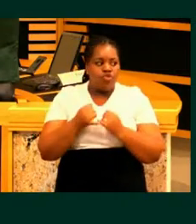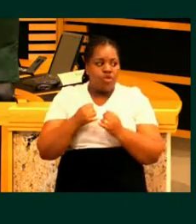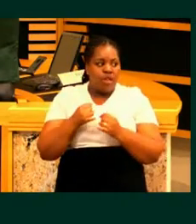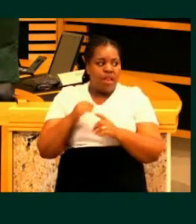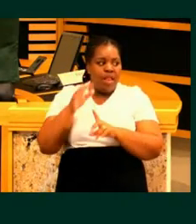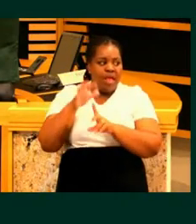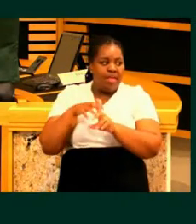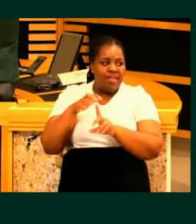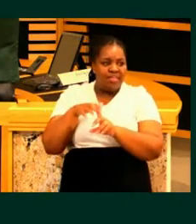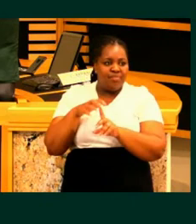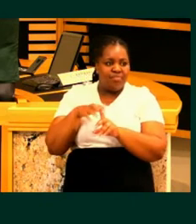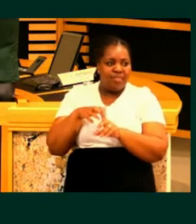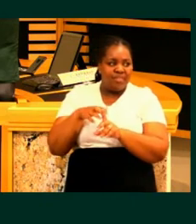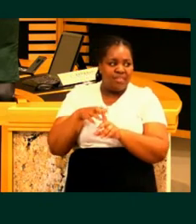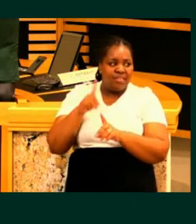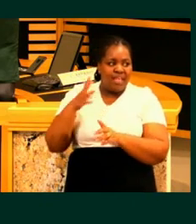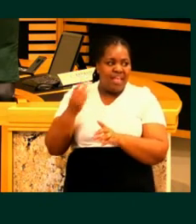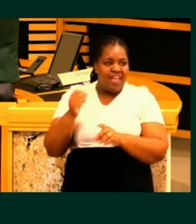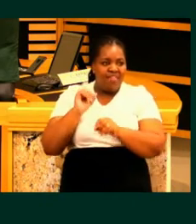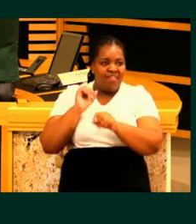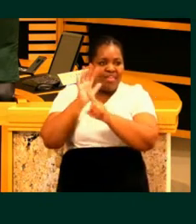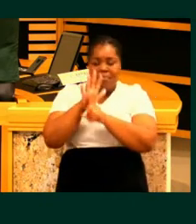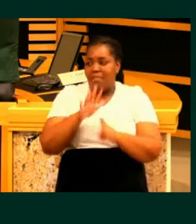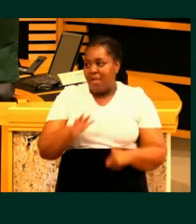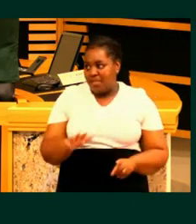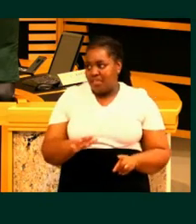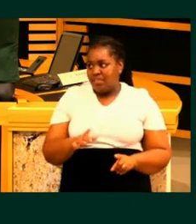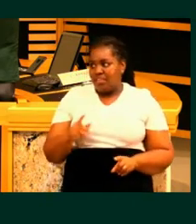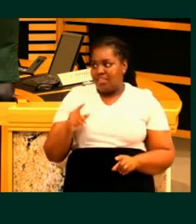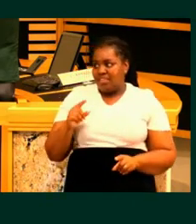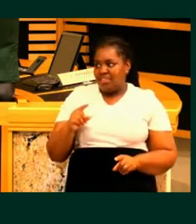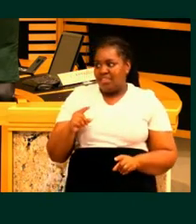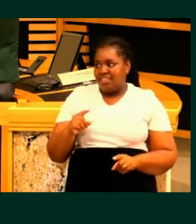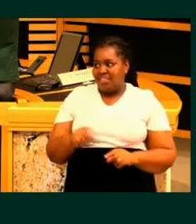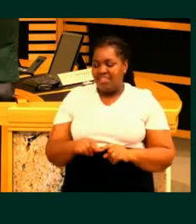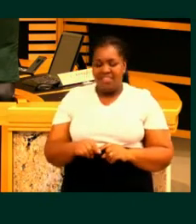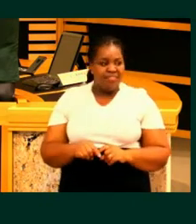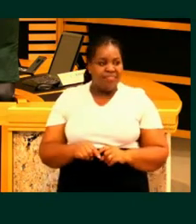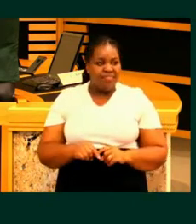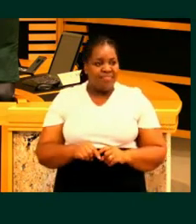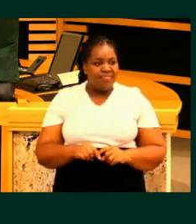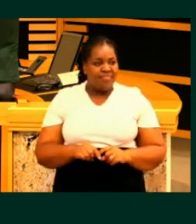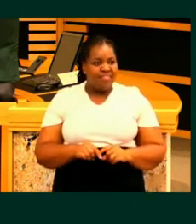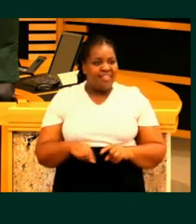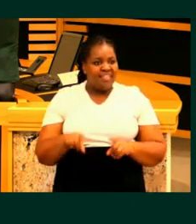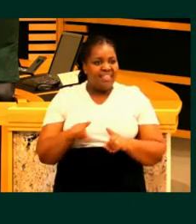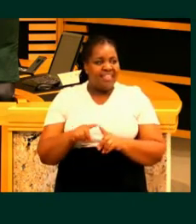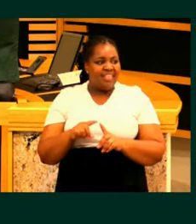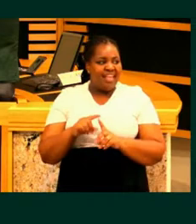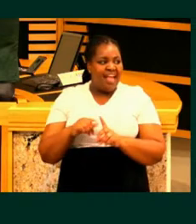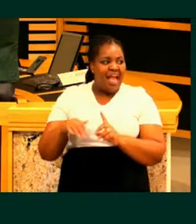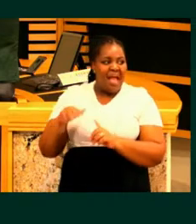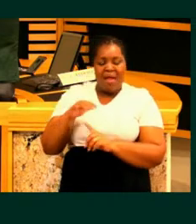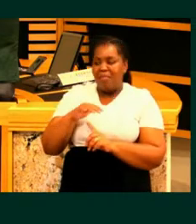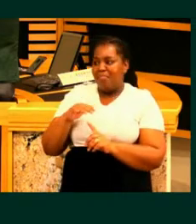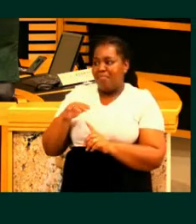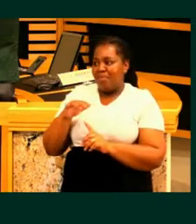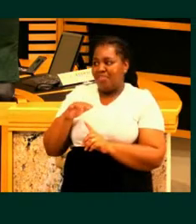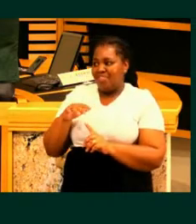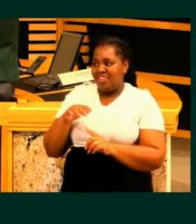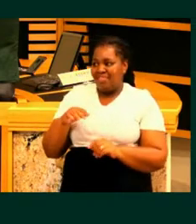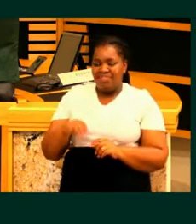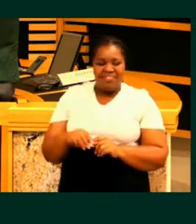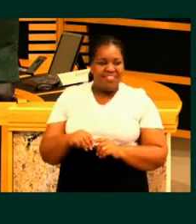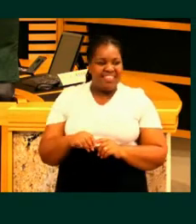detrimental impact on the learning environment creating an an atmosphere of fear and hostility